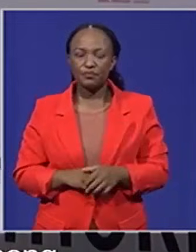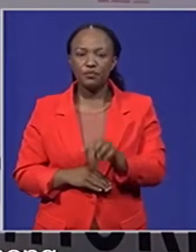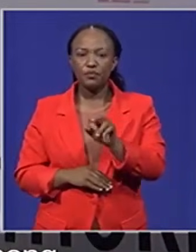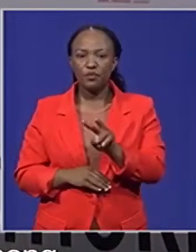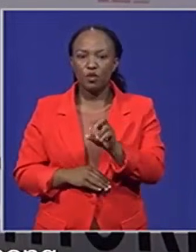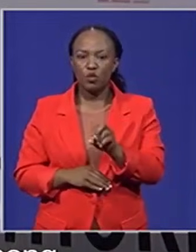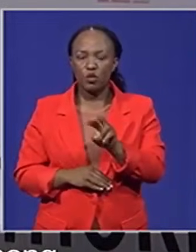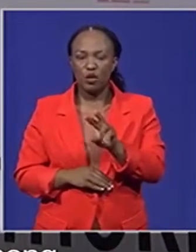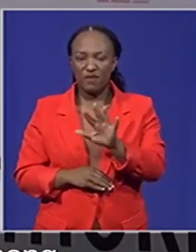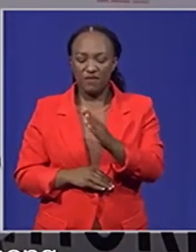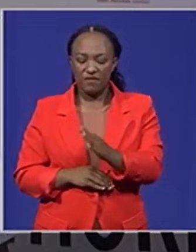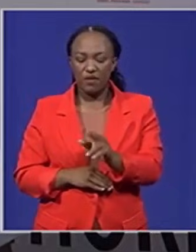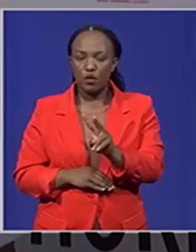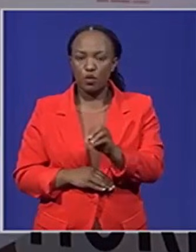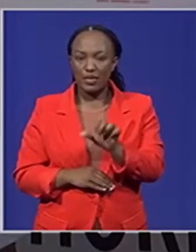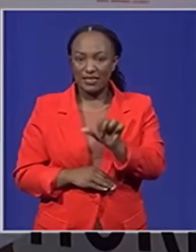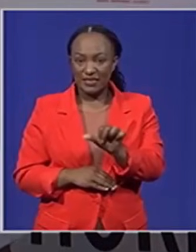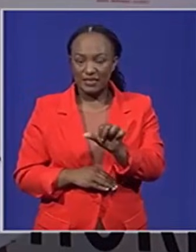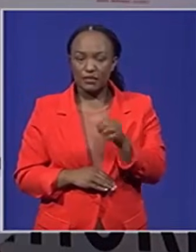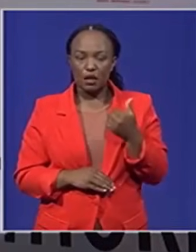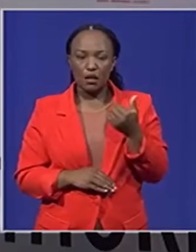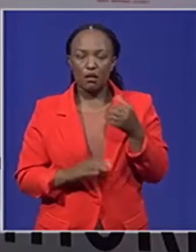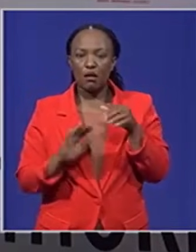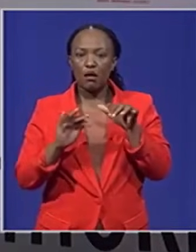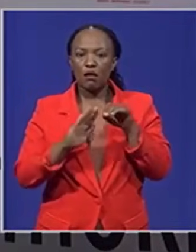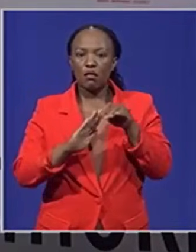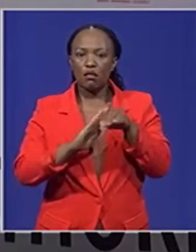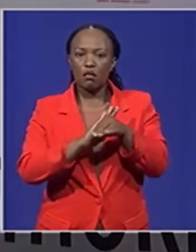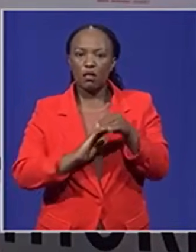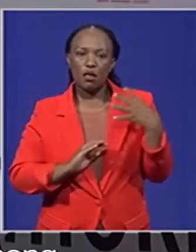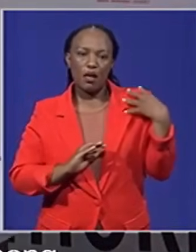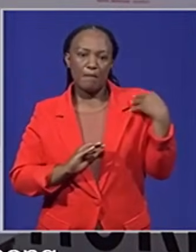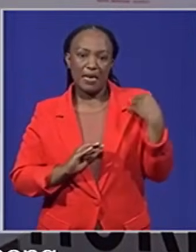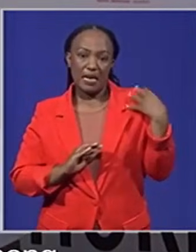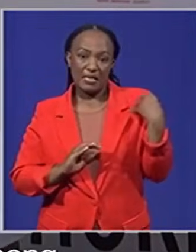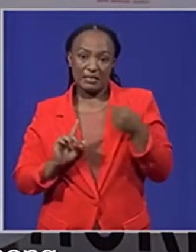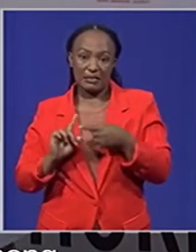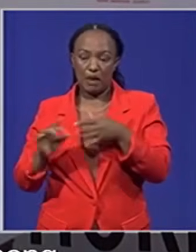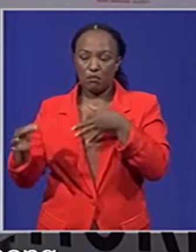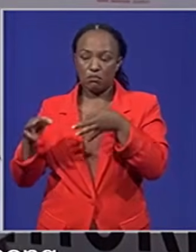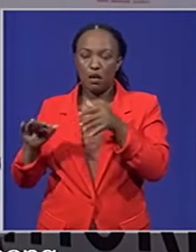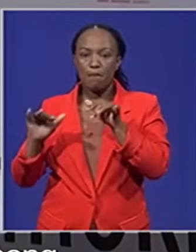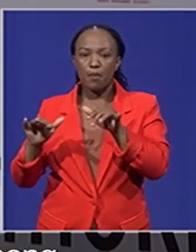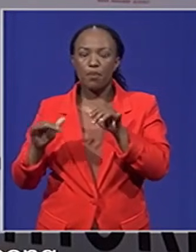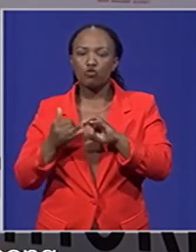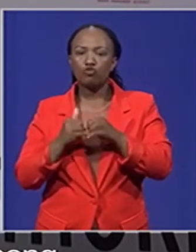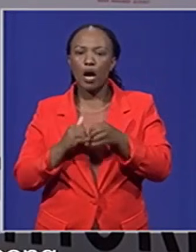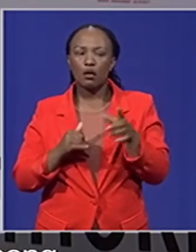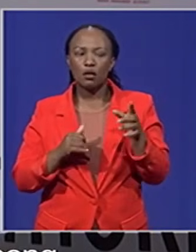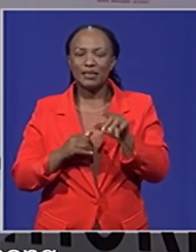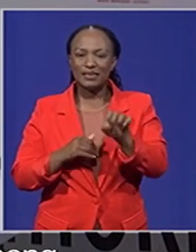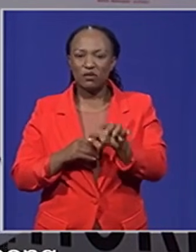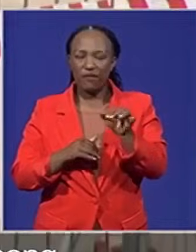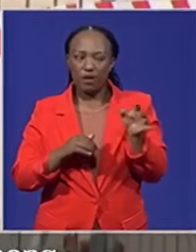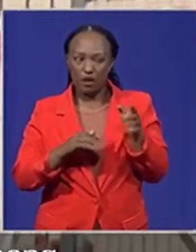festive period, there has been a significant decline, as the minister had said, in the number of individuals who attempted to enter South